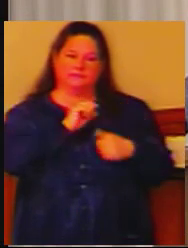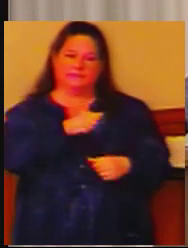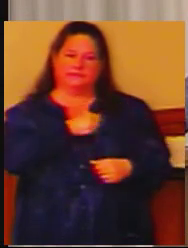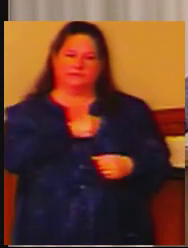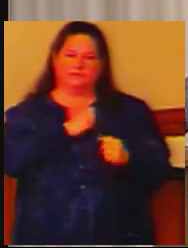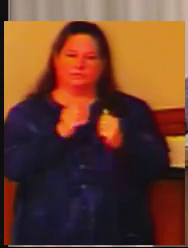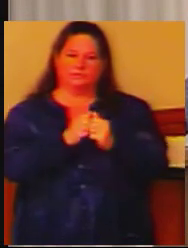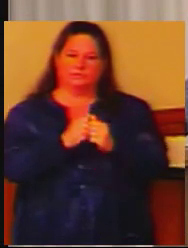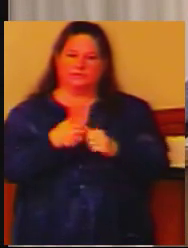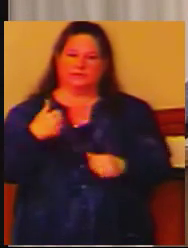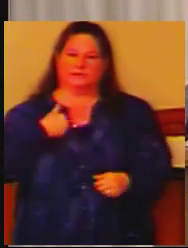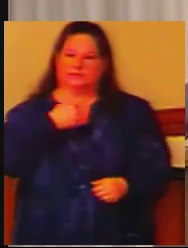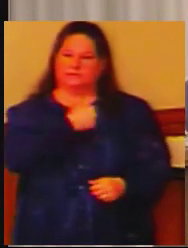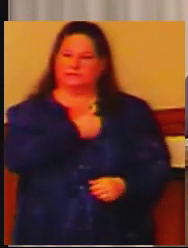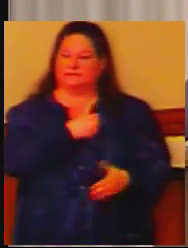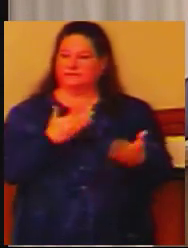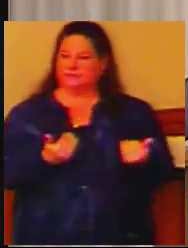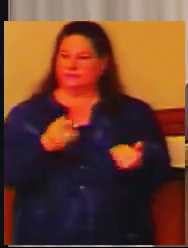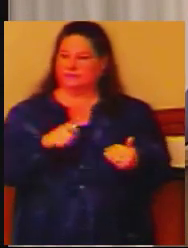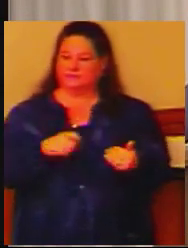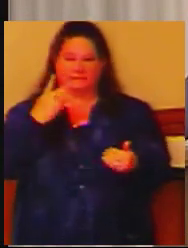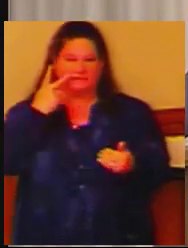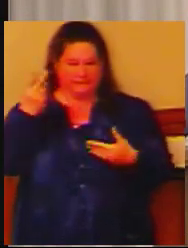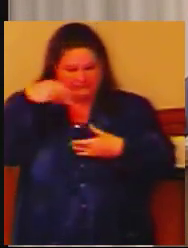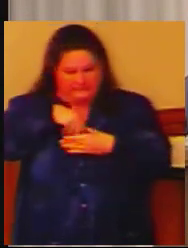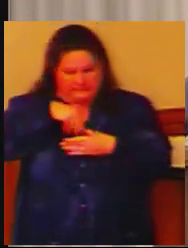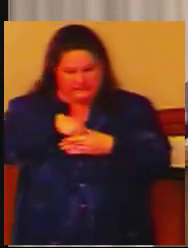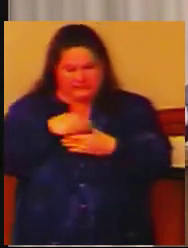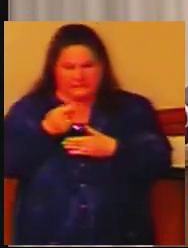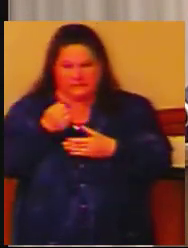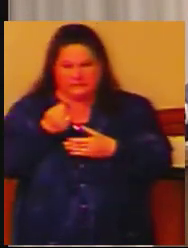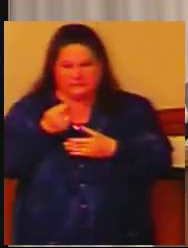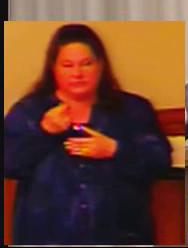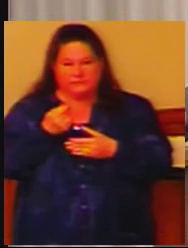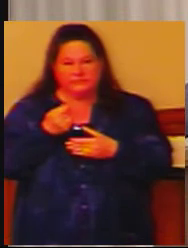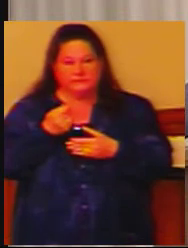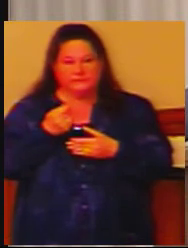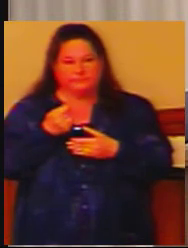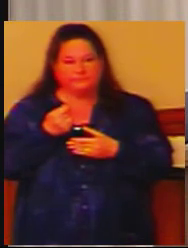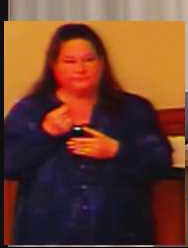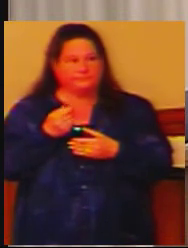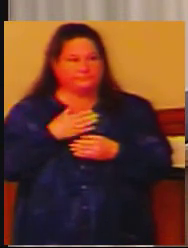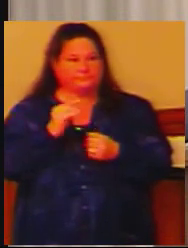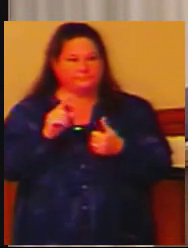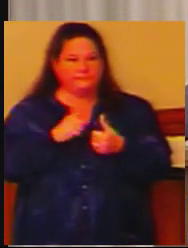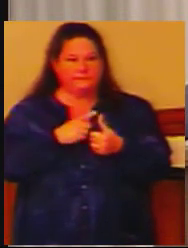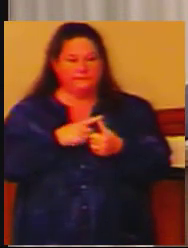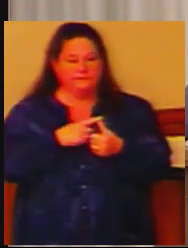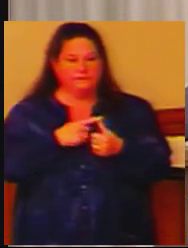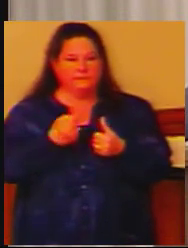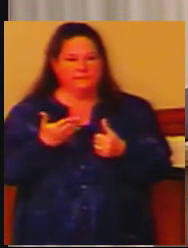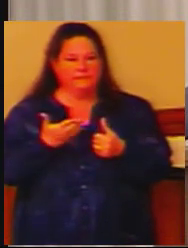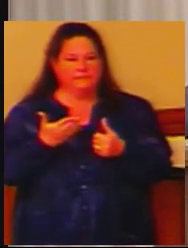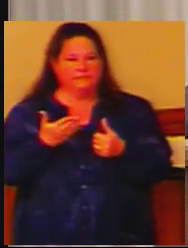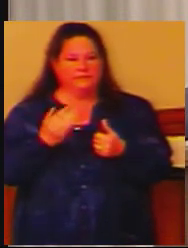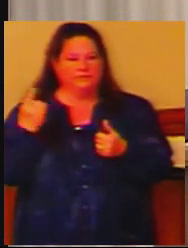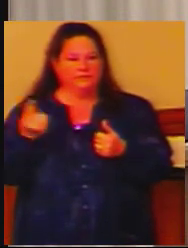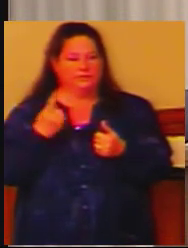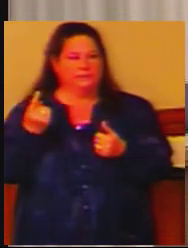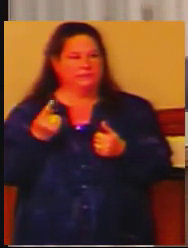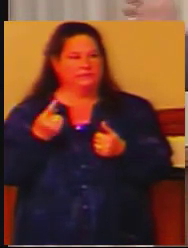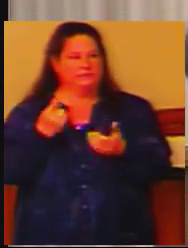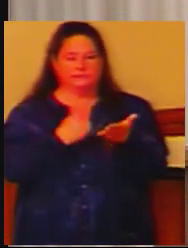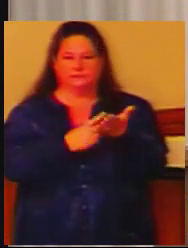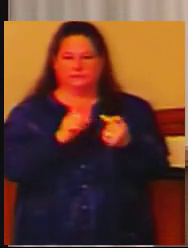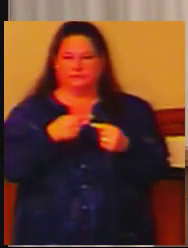attitudes toward ourselves. So now we need to look inward just a little bit. And the first thing, of course, that always comes up when you're told